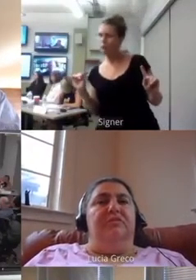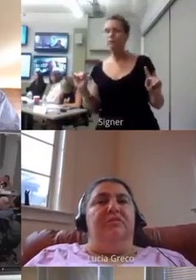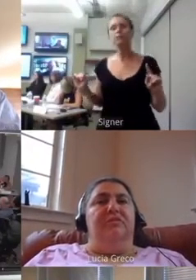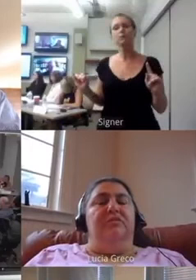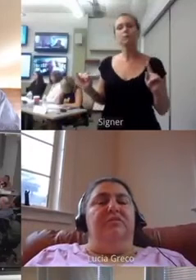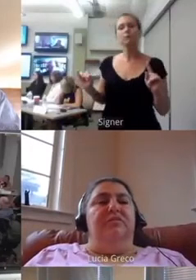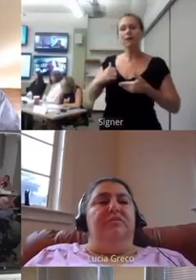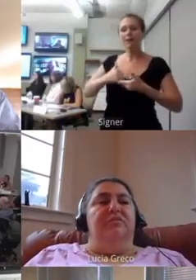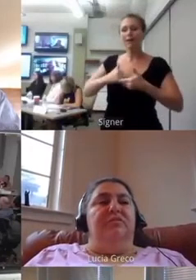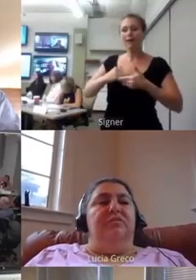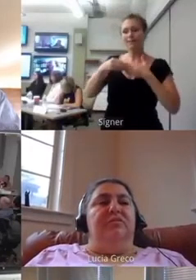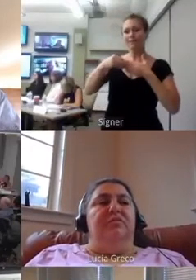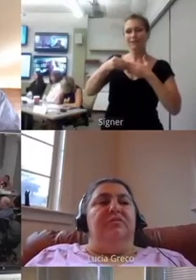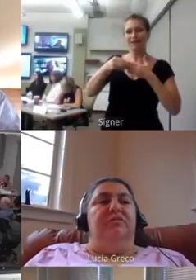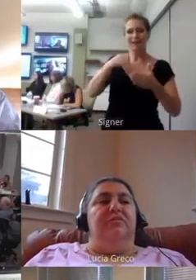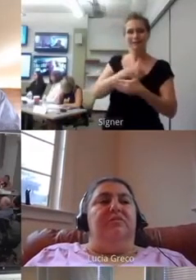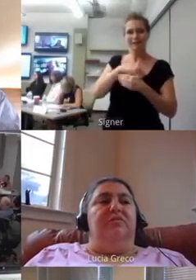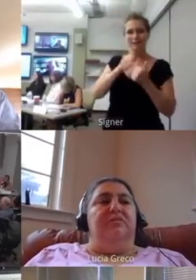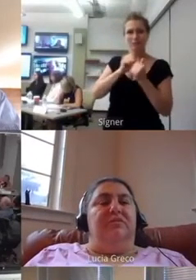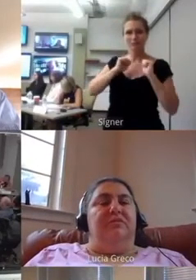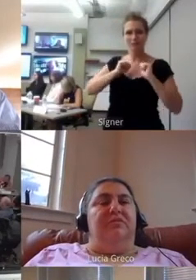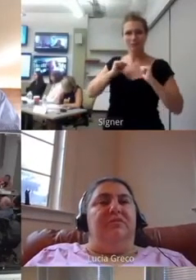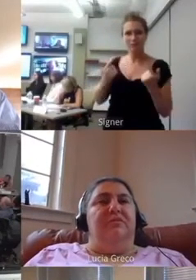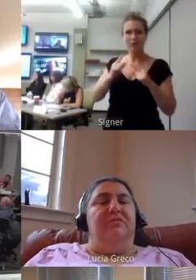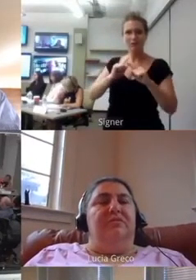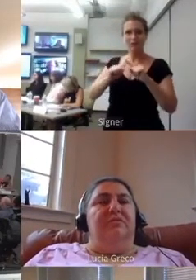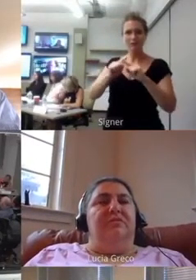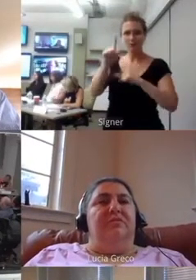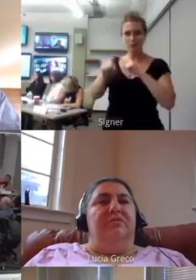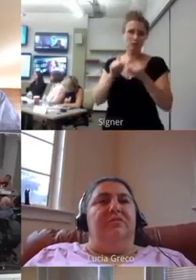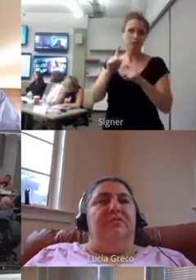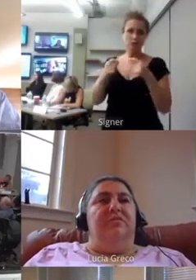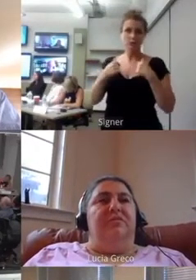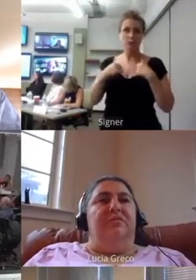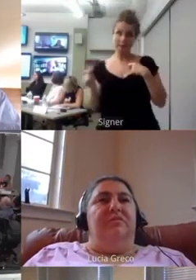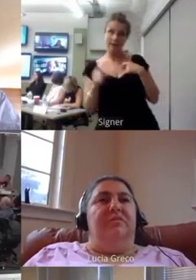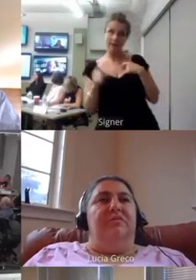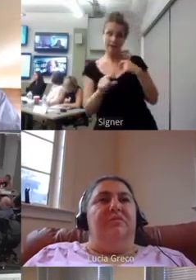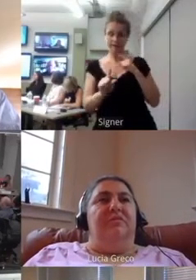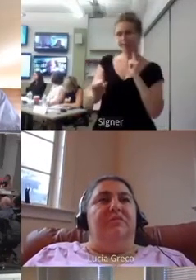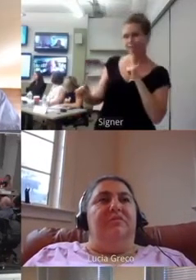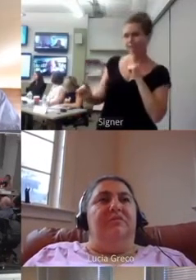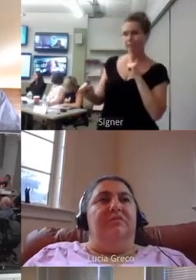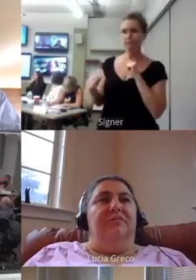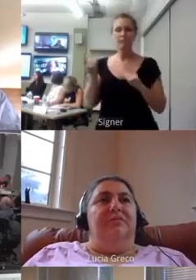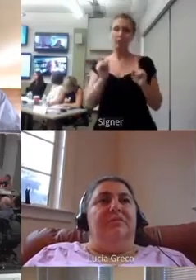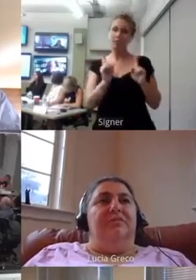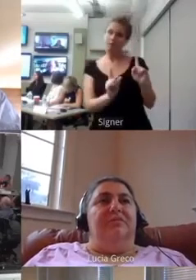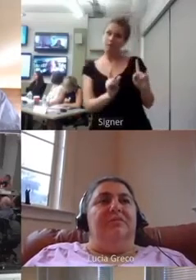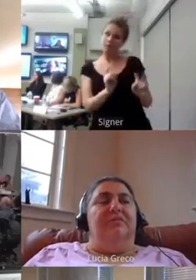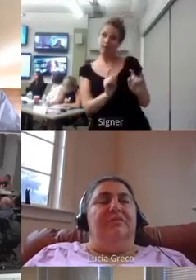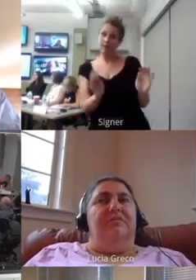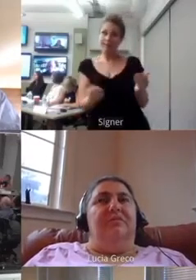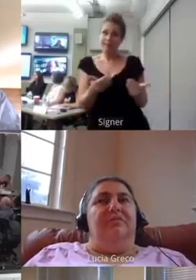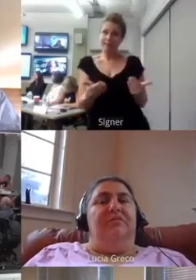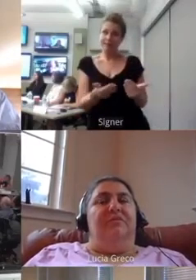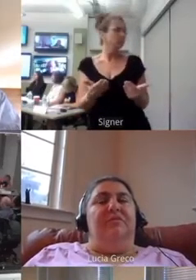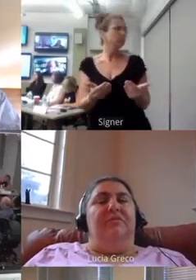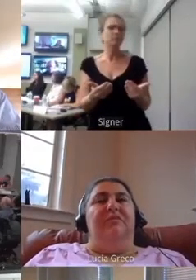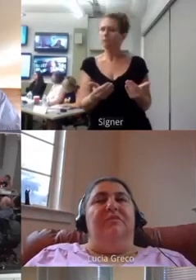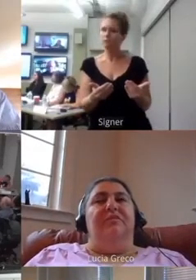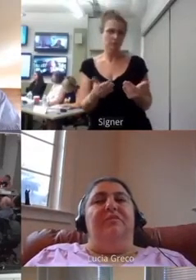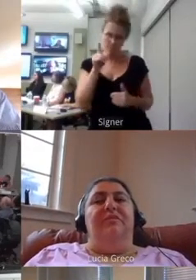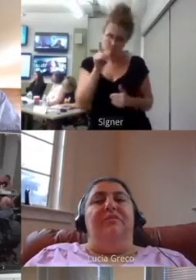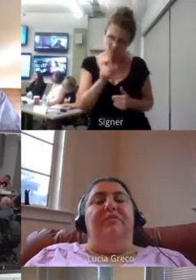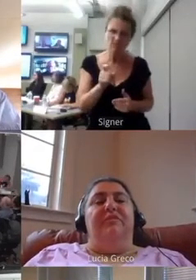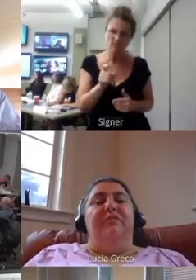on these questions. I'm asking the questions, and I want to make sure they're tough questions to give the government the best advice